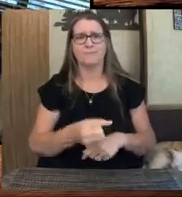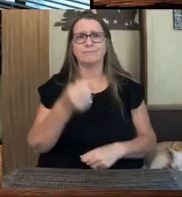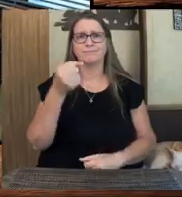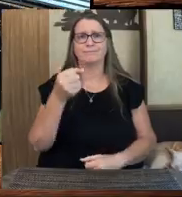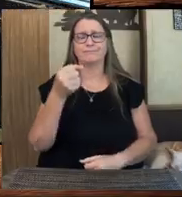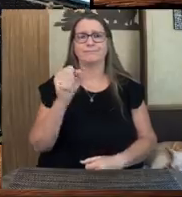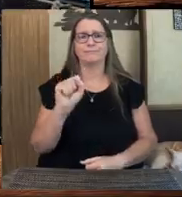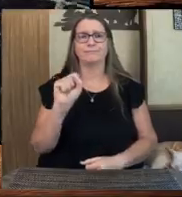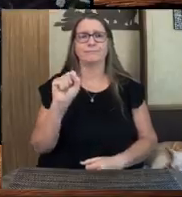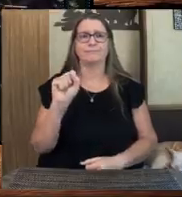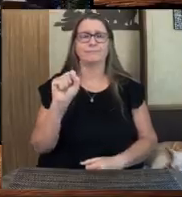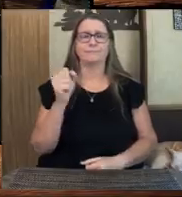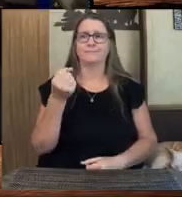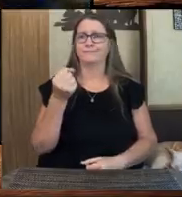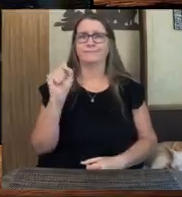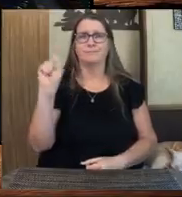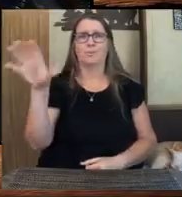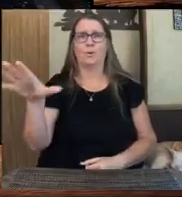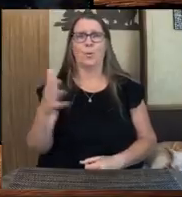I just roll it back up